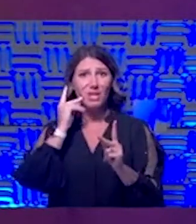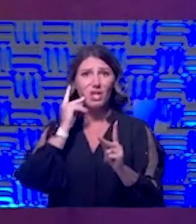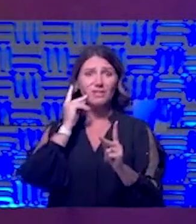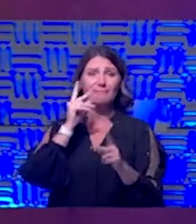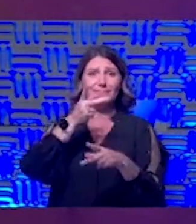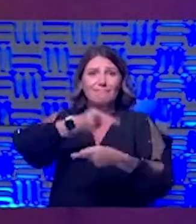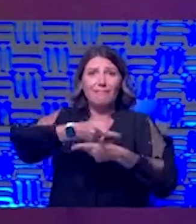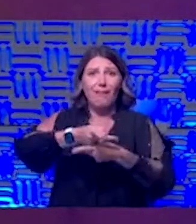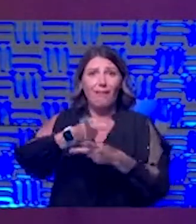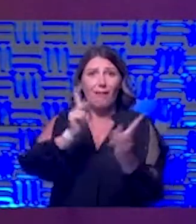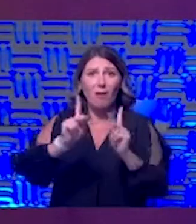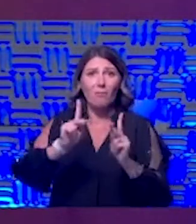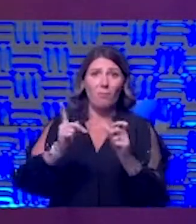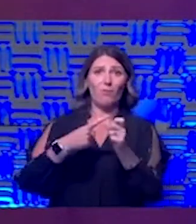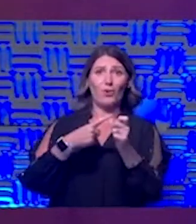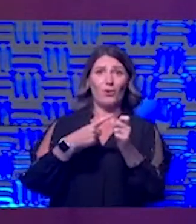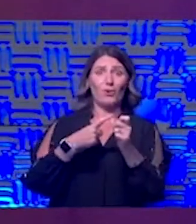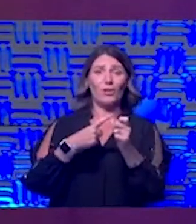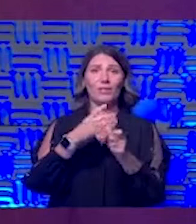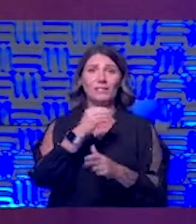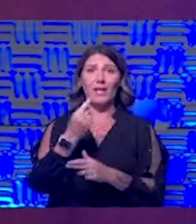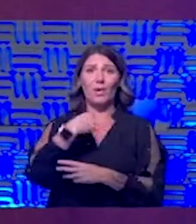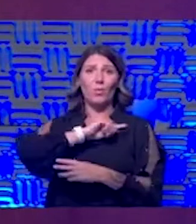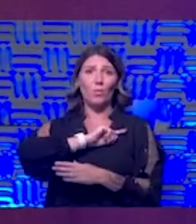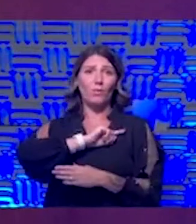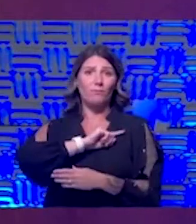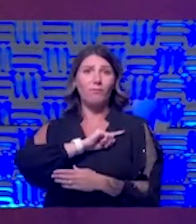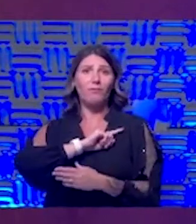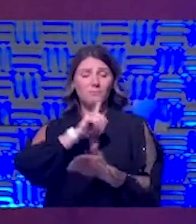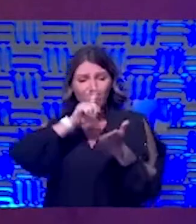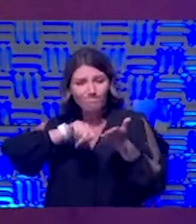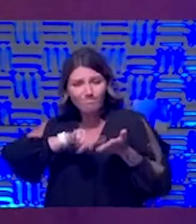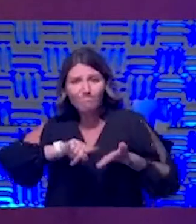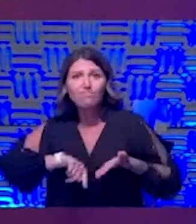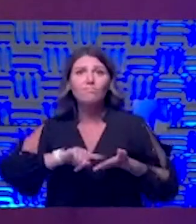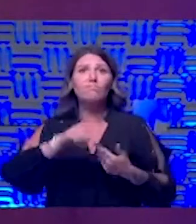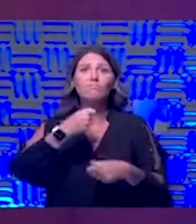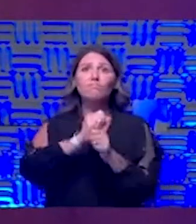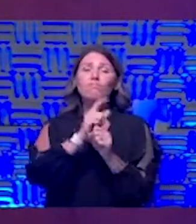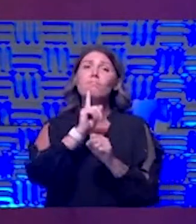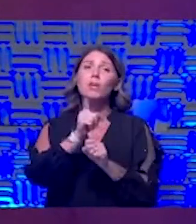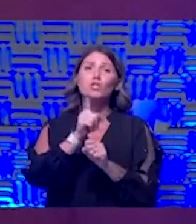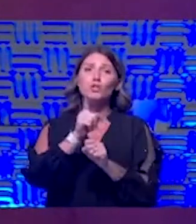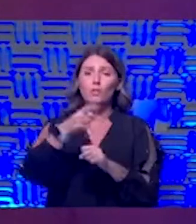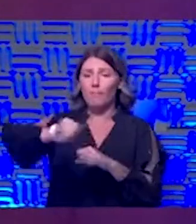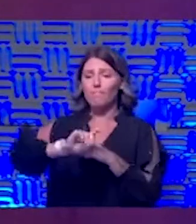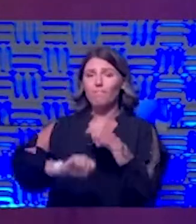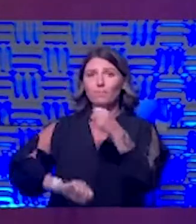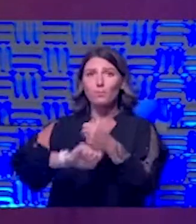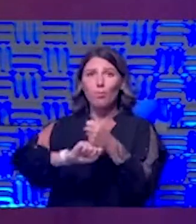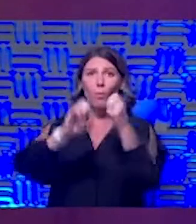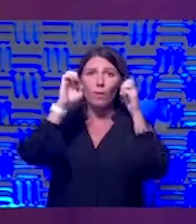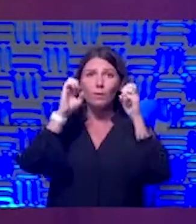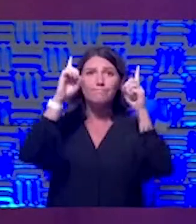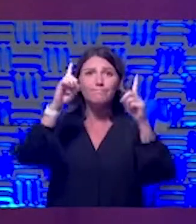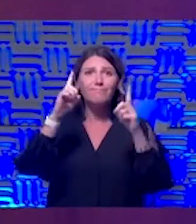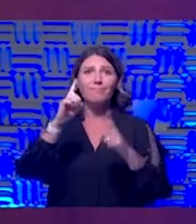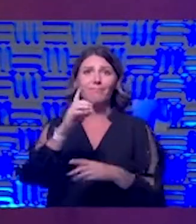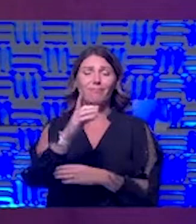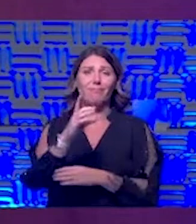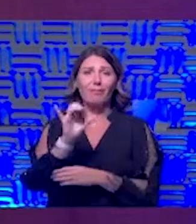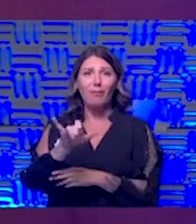that we have vetted that has the experience and the education to support this population and provide them with up to 6